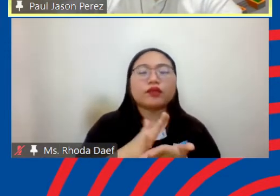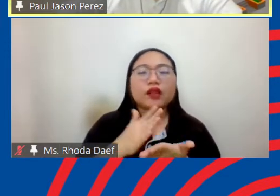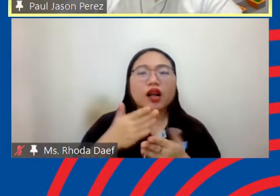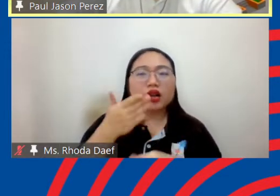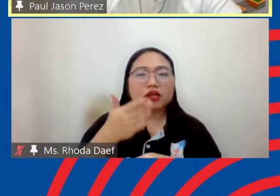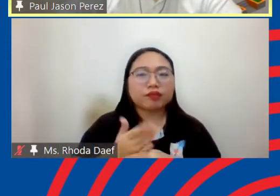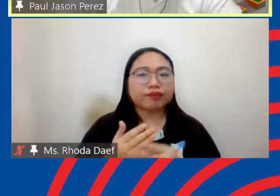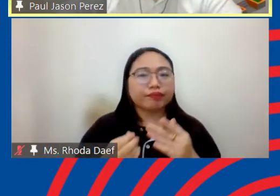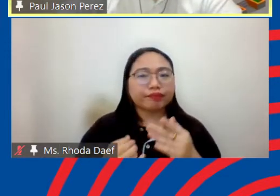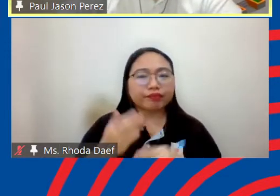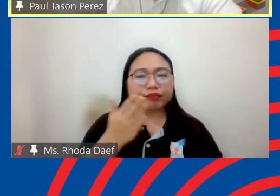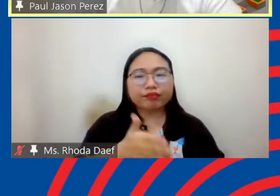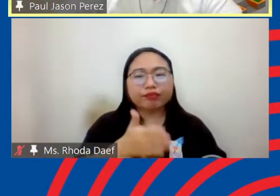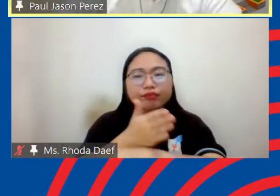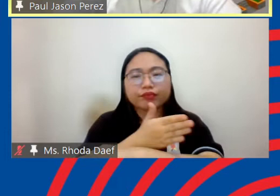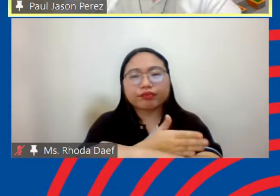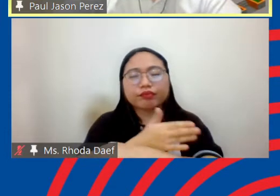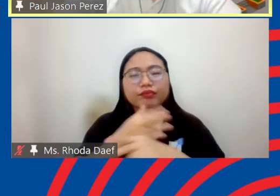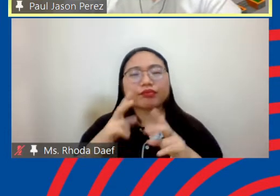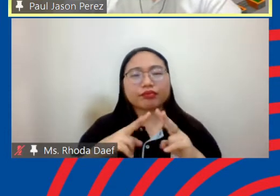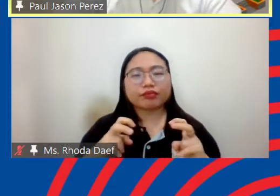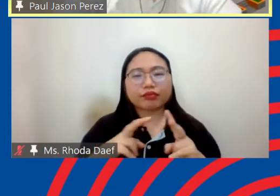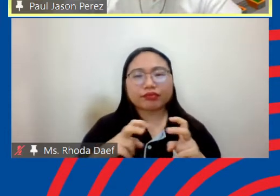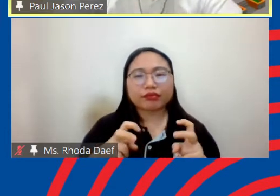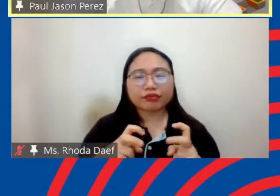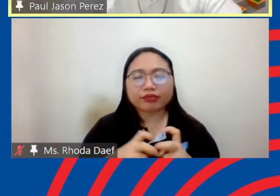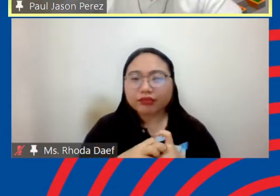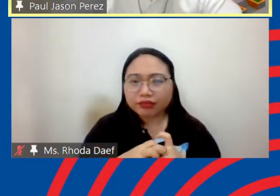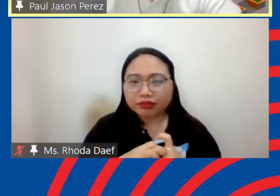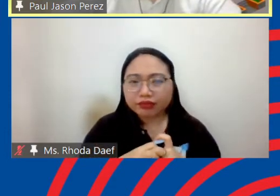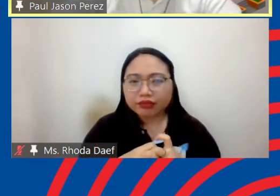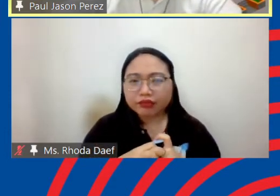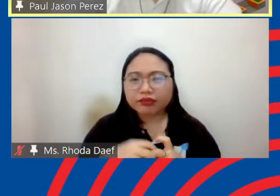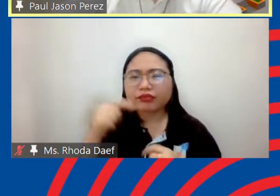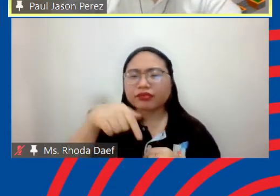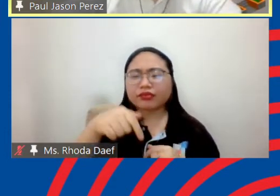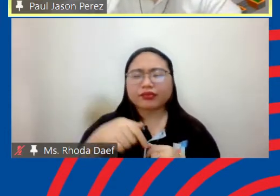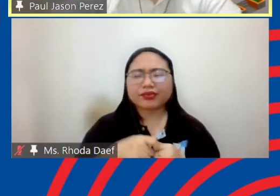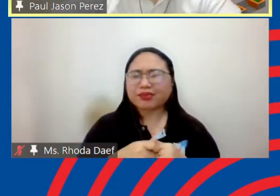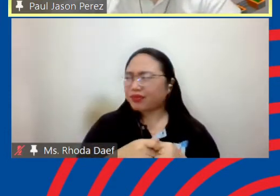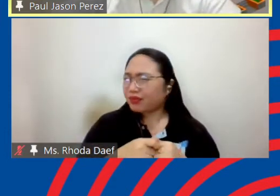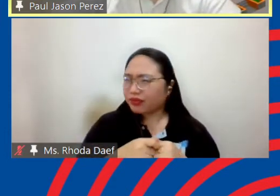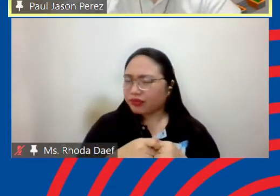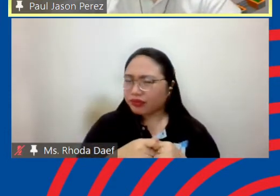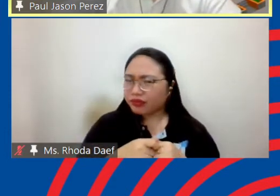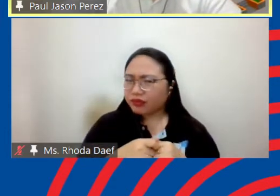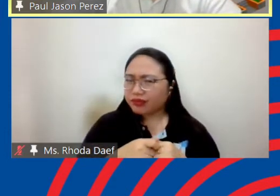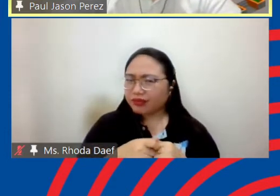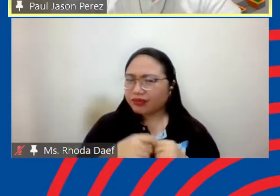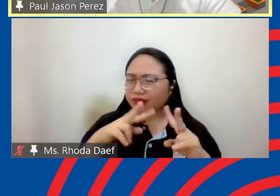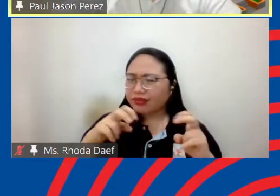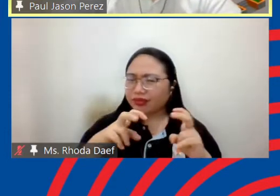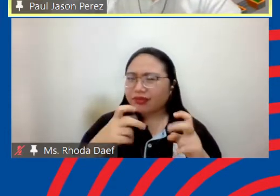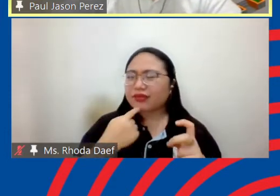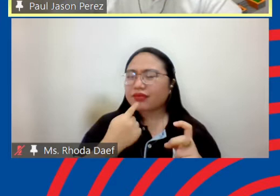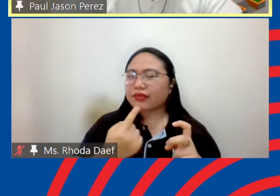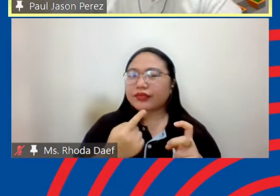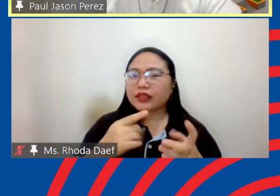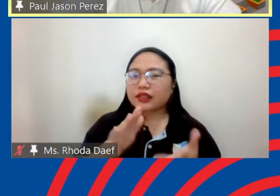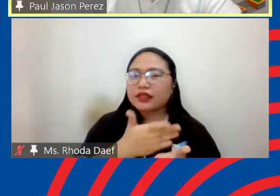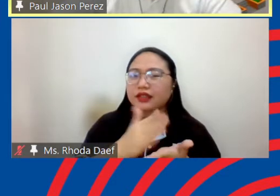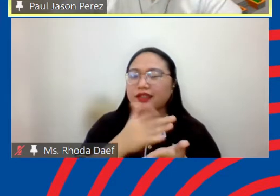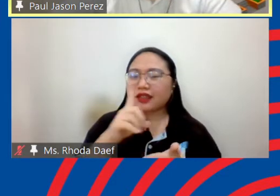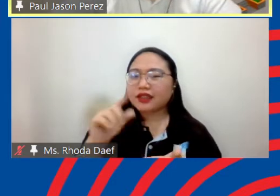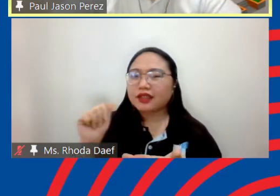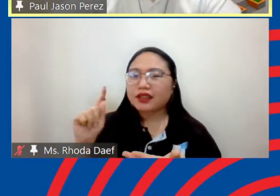a wide range of publication metrics. So in their study, they found out that by sharing data, they were able